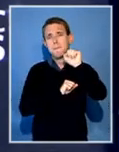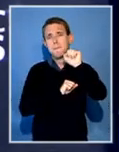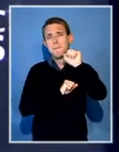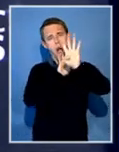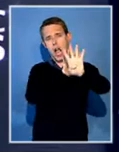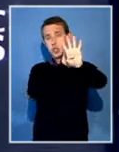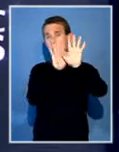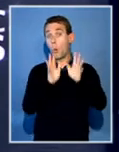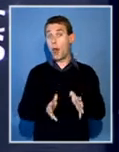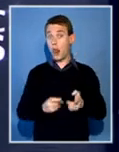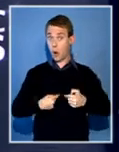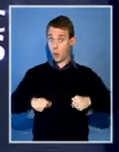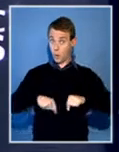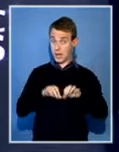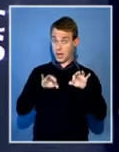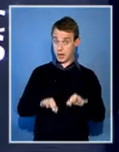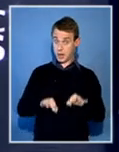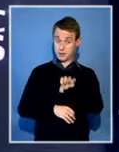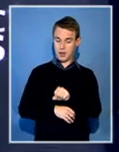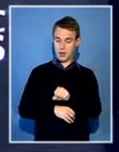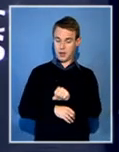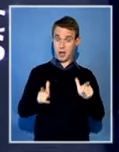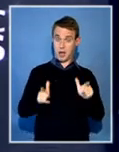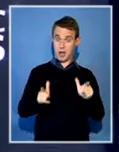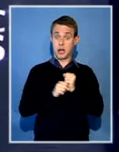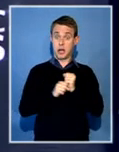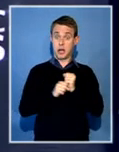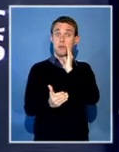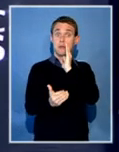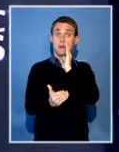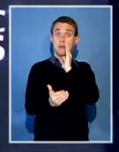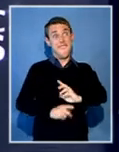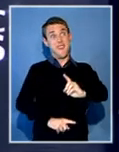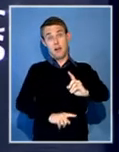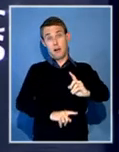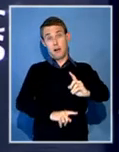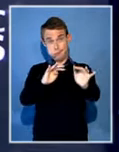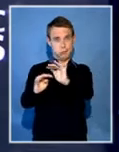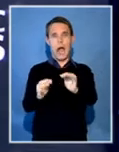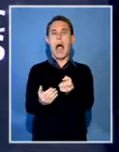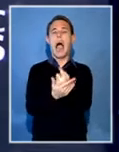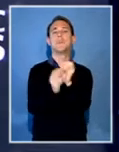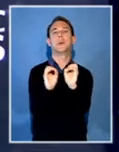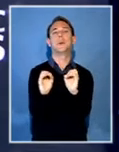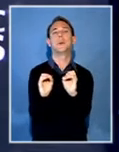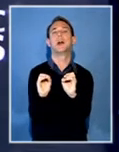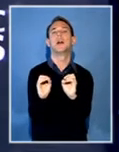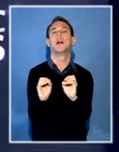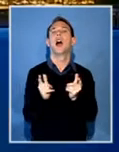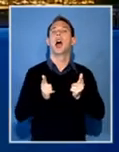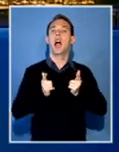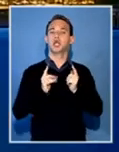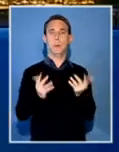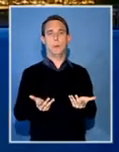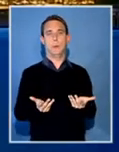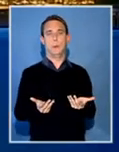like. What can we do to ensure that we temper that so that we don't see violence spilling over as a result?